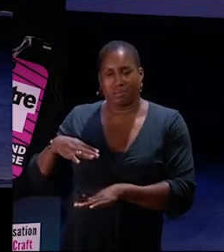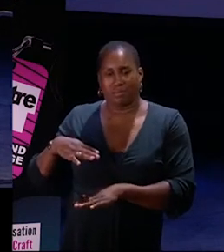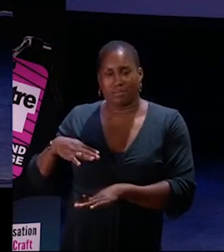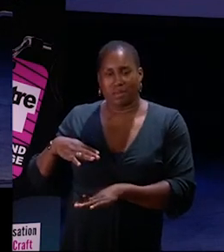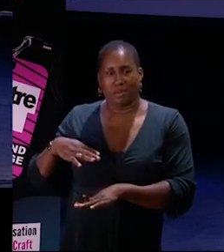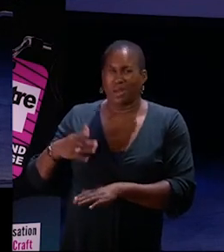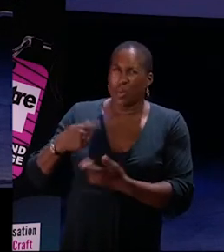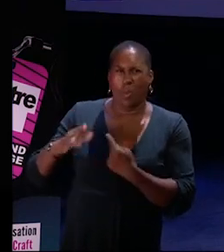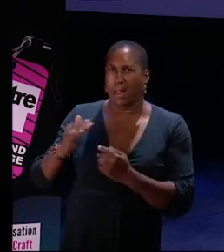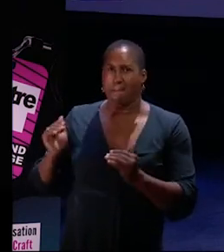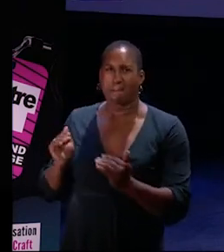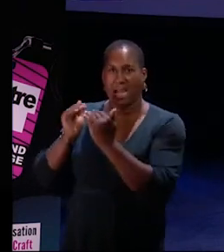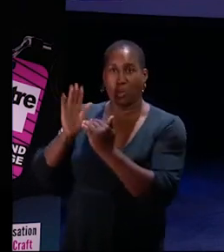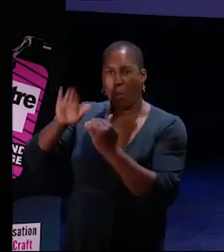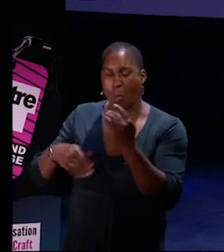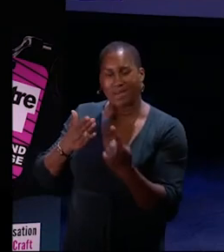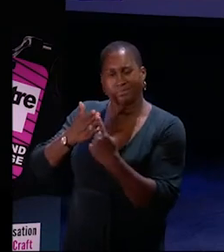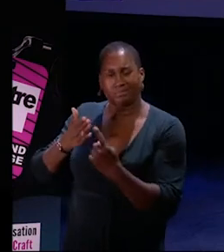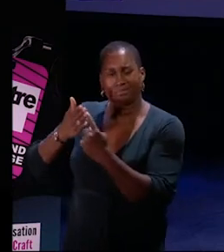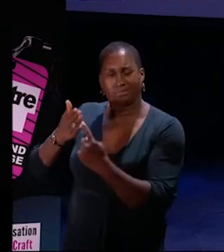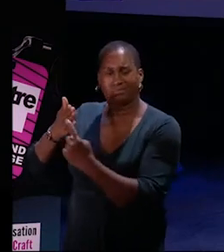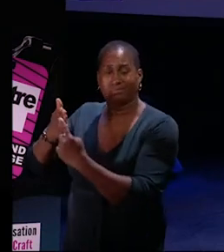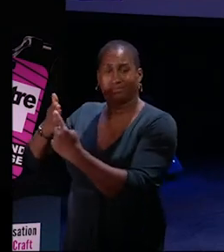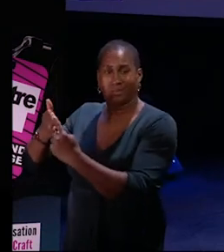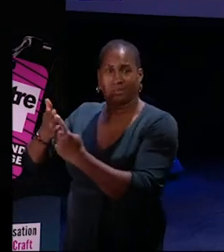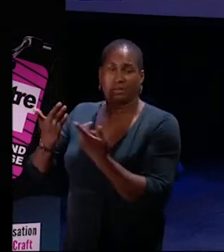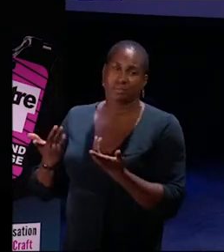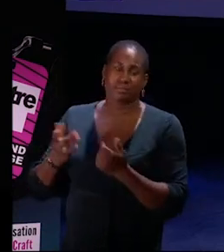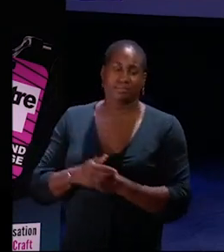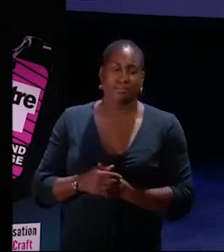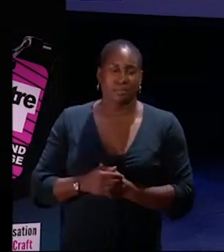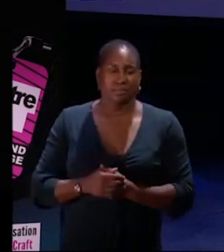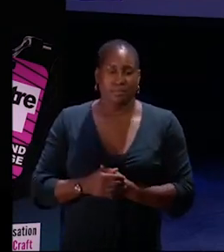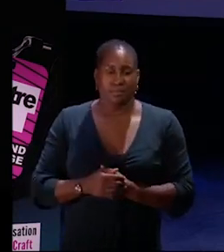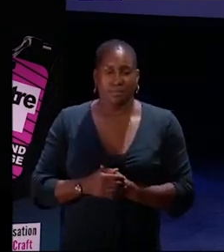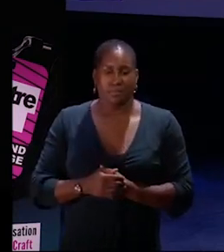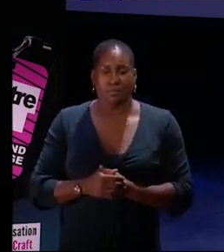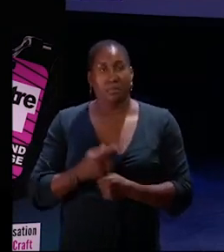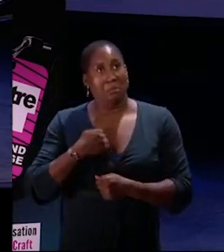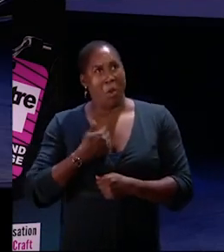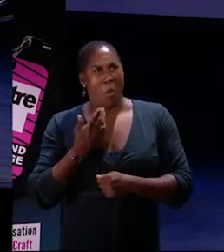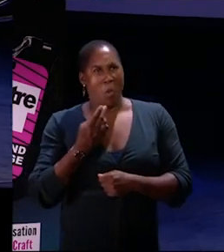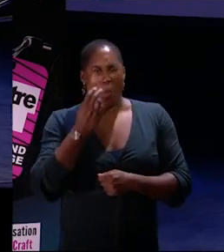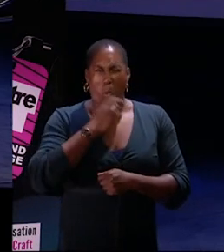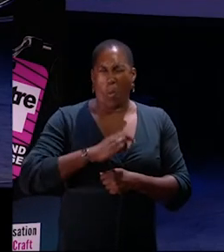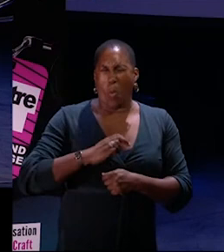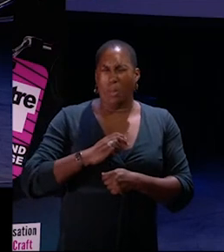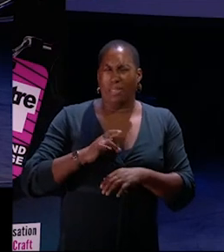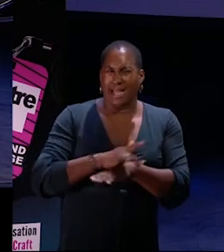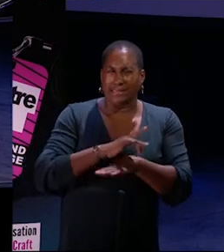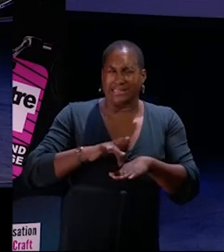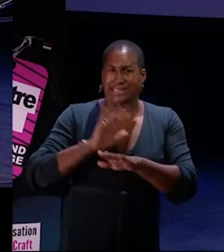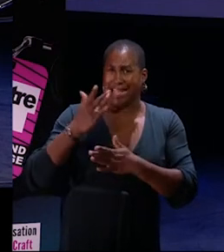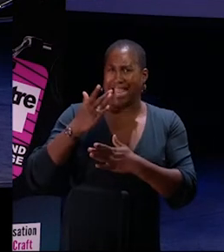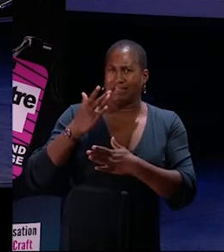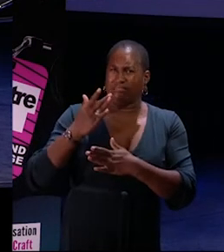we can't hit all our targets with the same approach, basically. I remember being in my previous theatre about 10, 12 years ago, and there was a sound check,